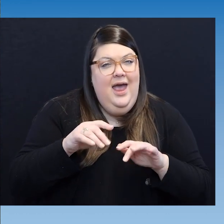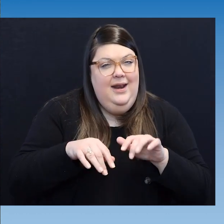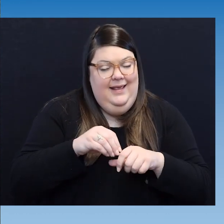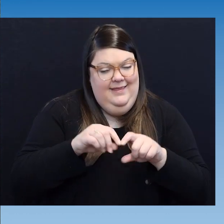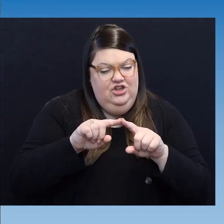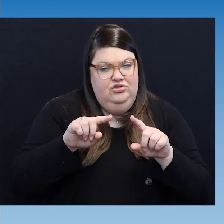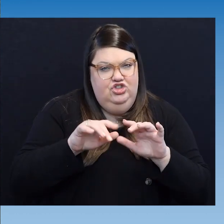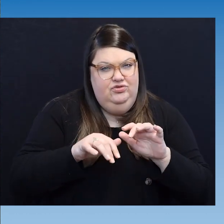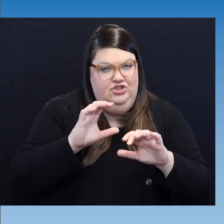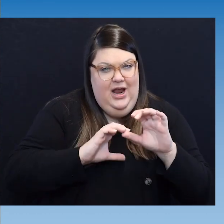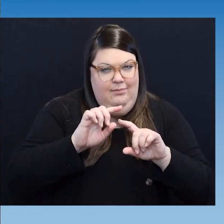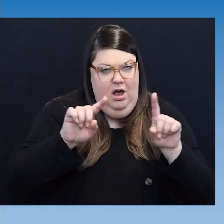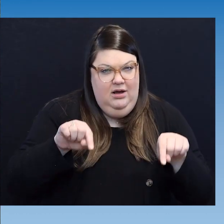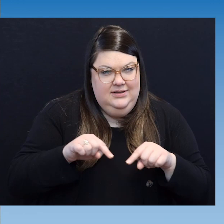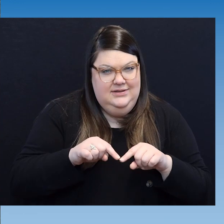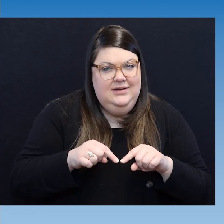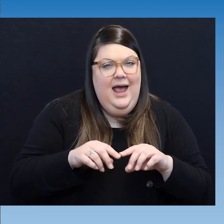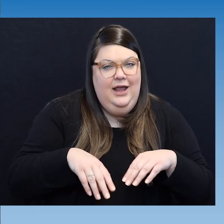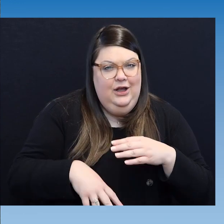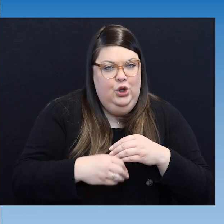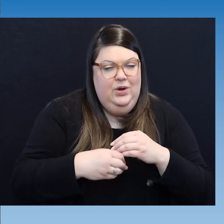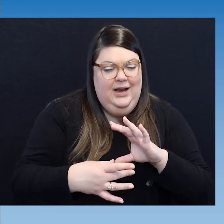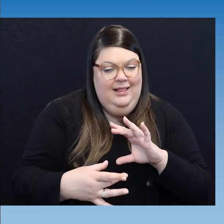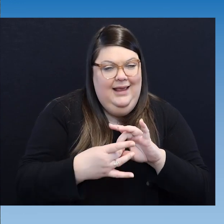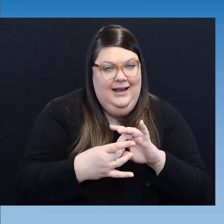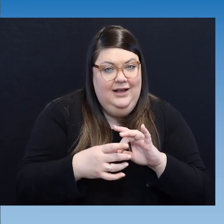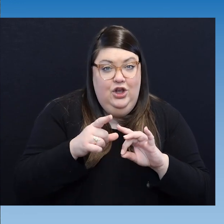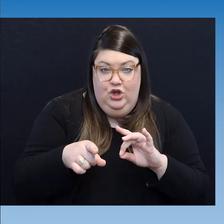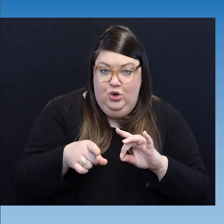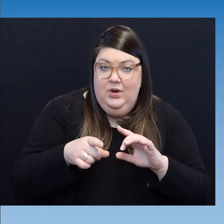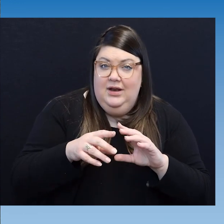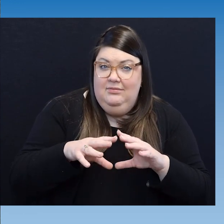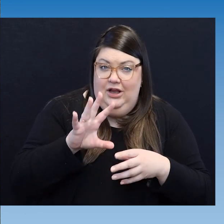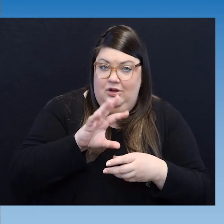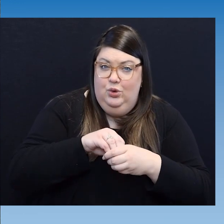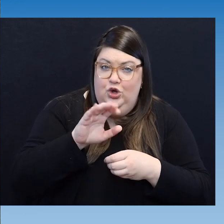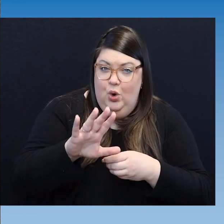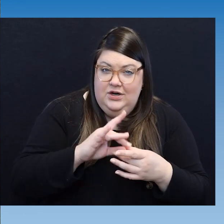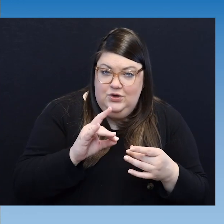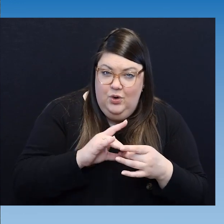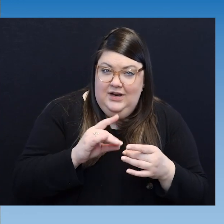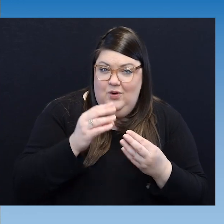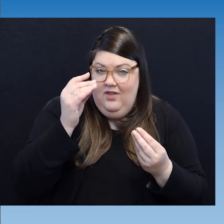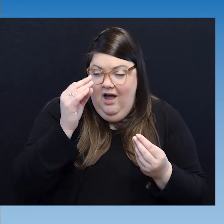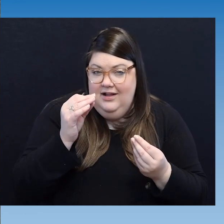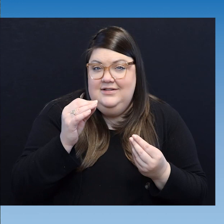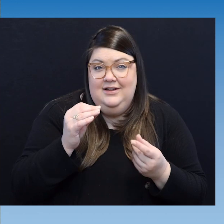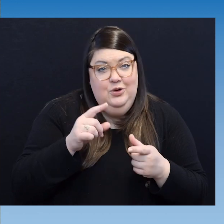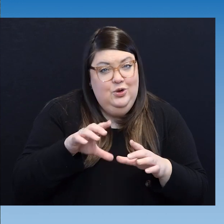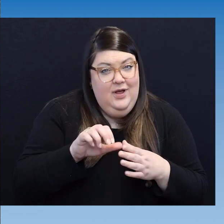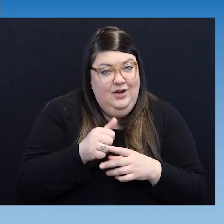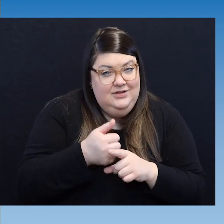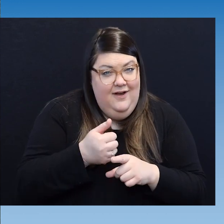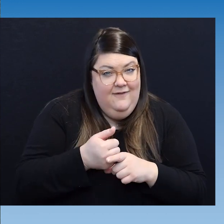link. You can record your own story or thoughts from your home computer, or you can do it in the exhibit. And we'd really love people to